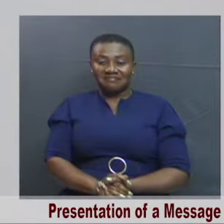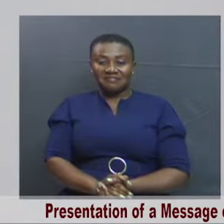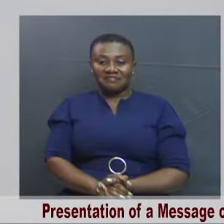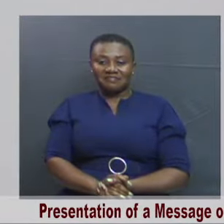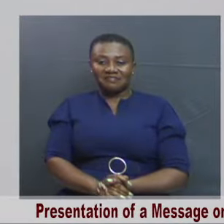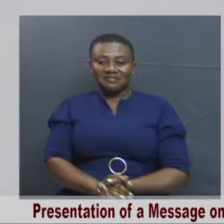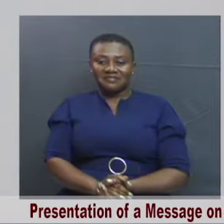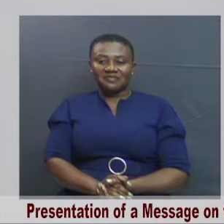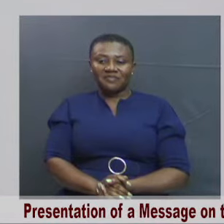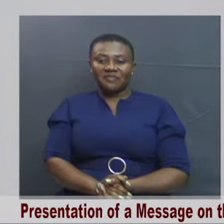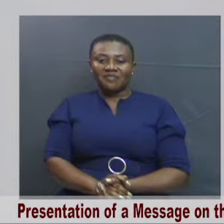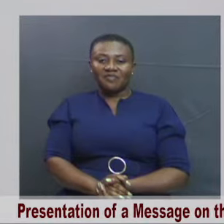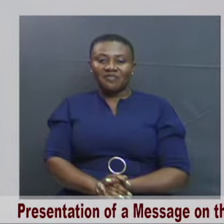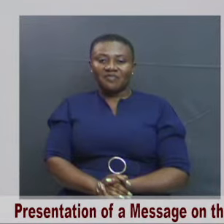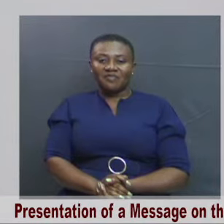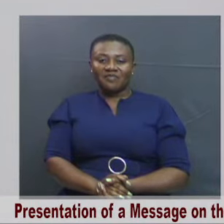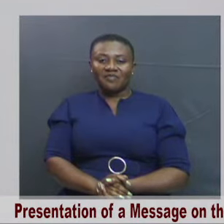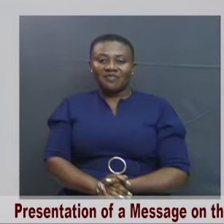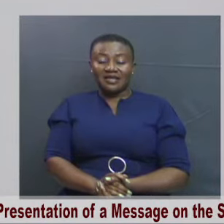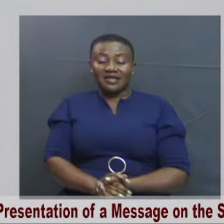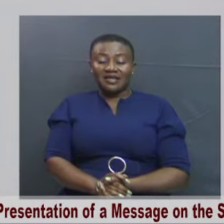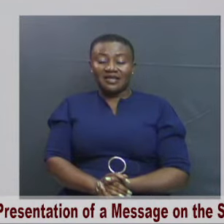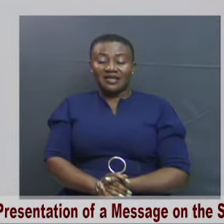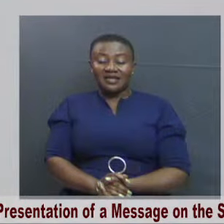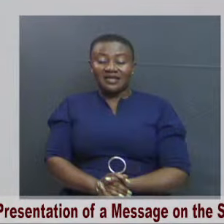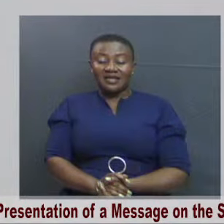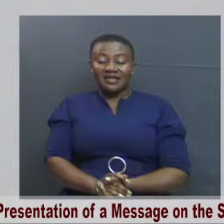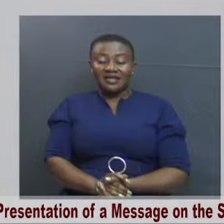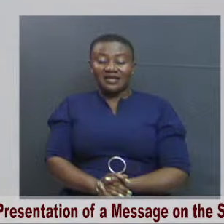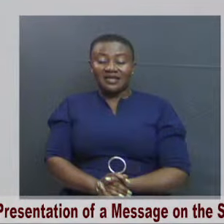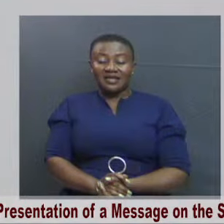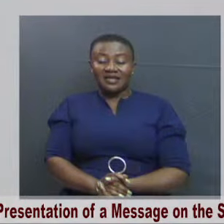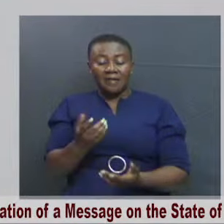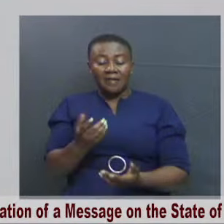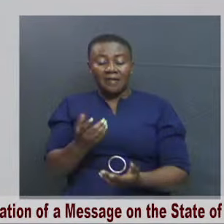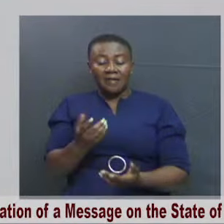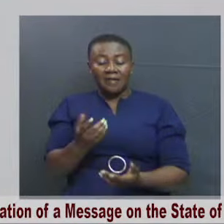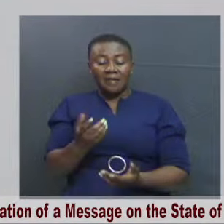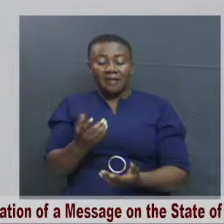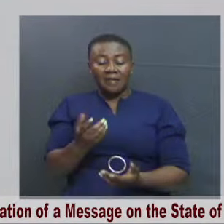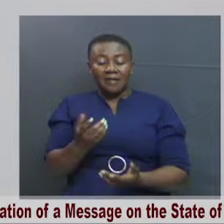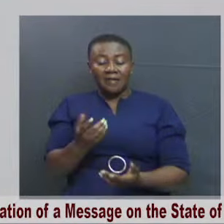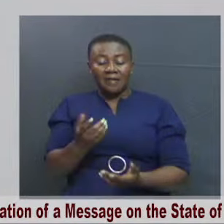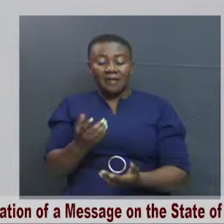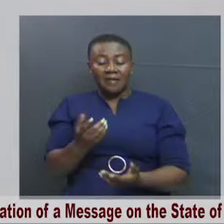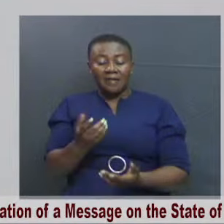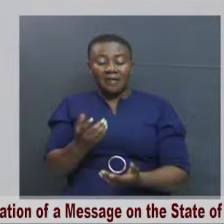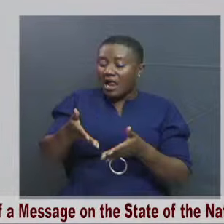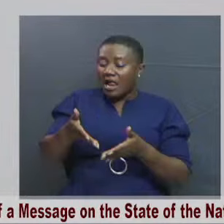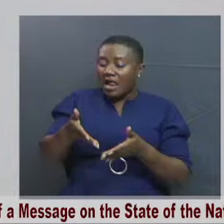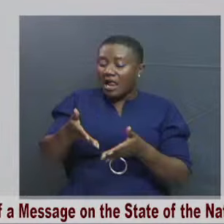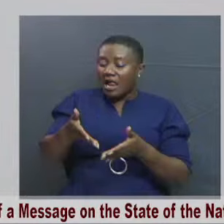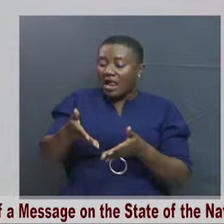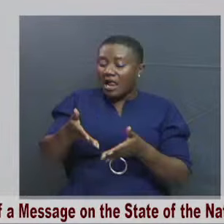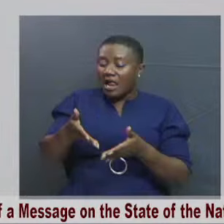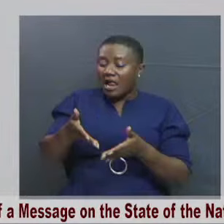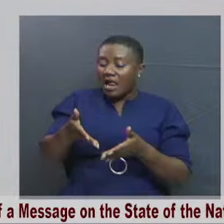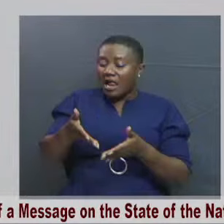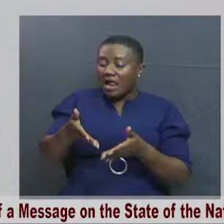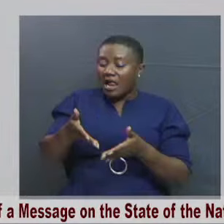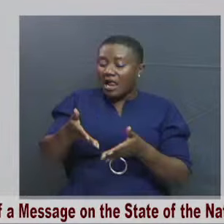election is coming up with what will allow everyone and everybody and